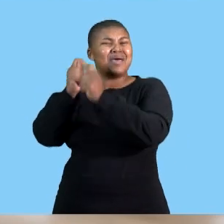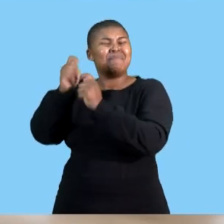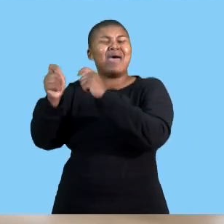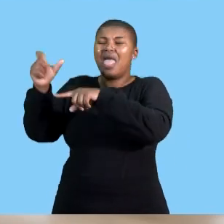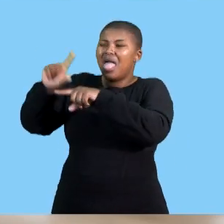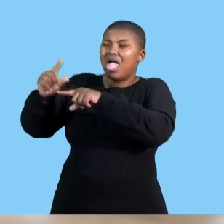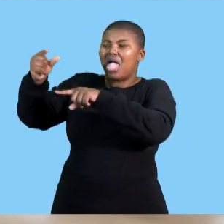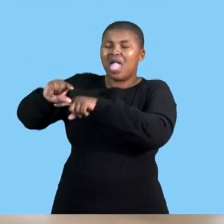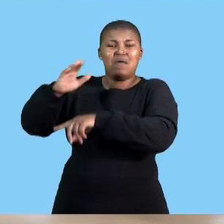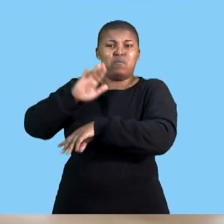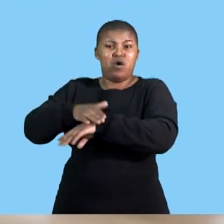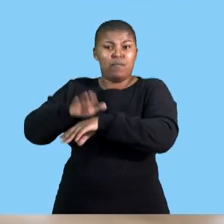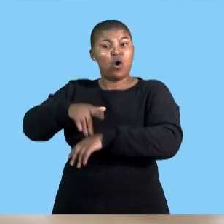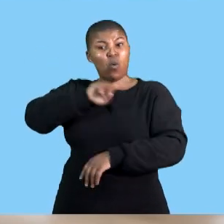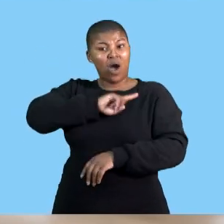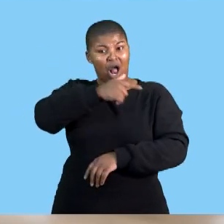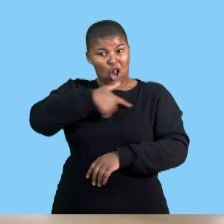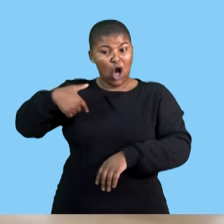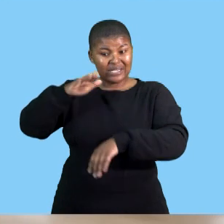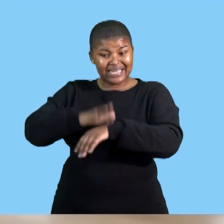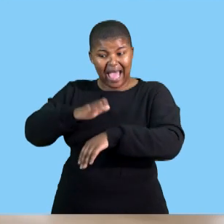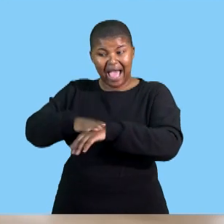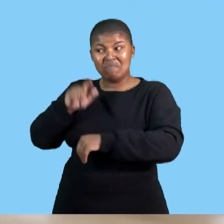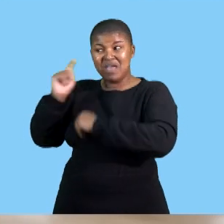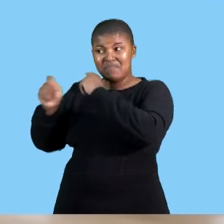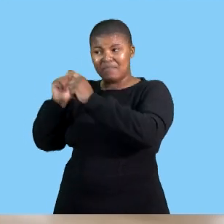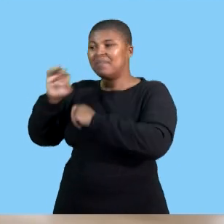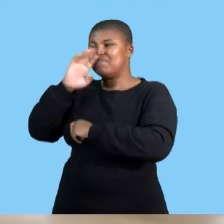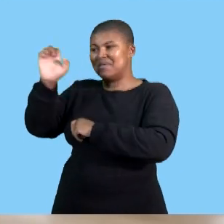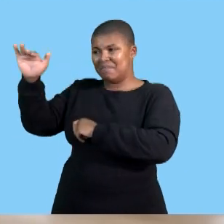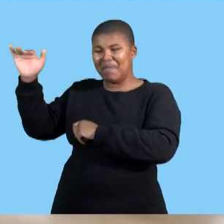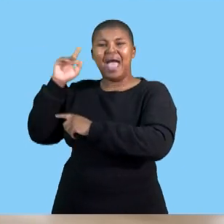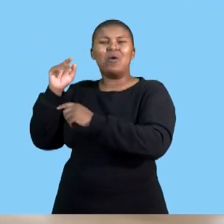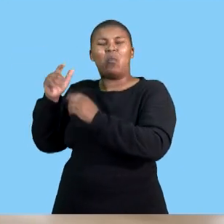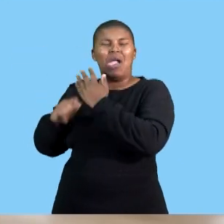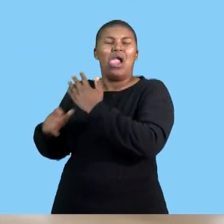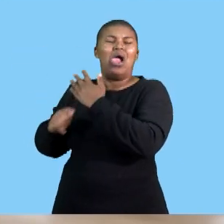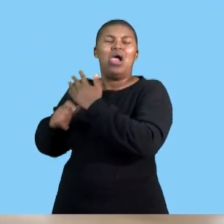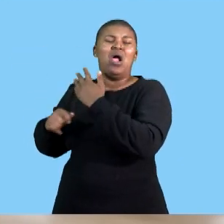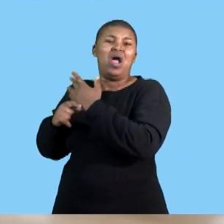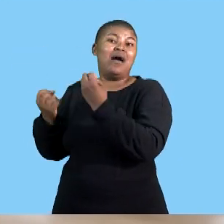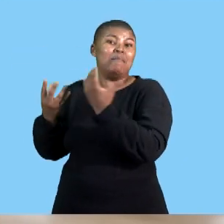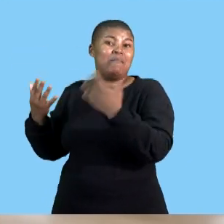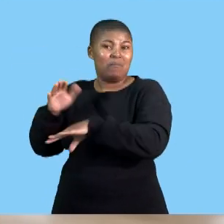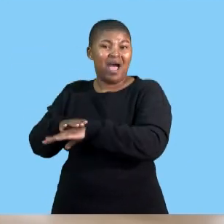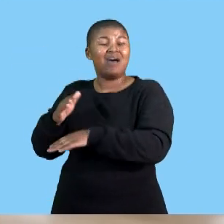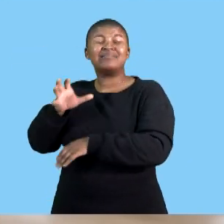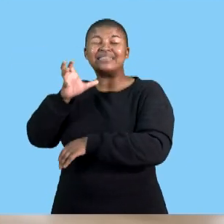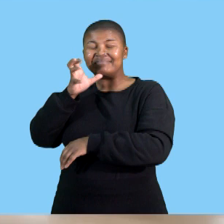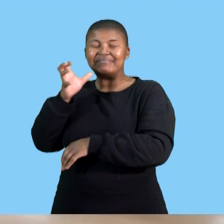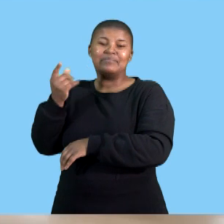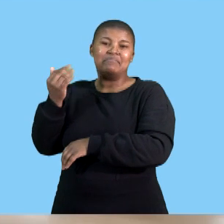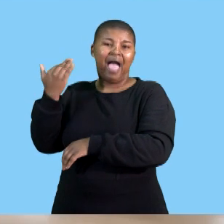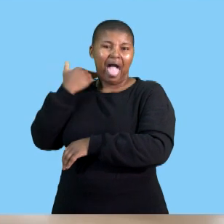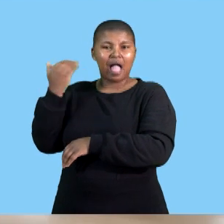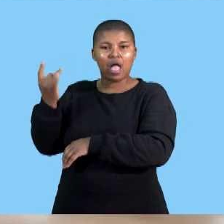a lot of interest, because the longer the period, the more the interest that the bank is going to charge you. So obviously the factor that is going to